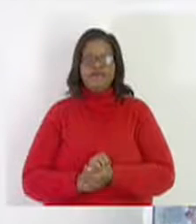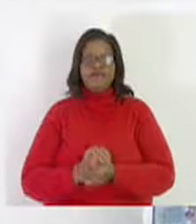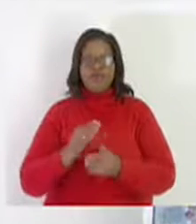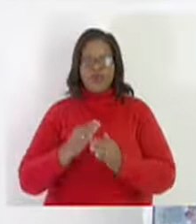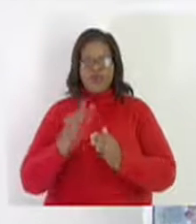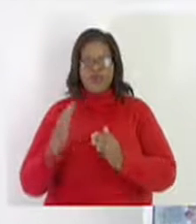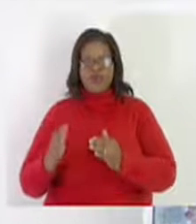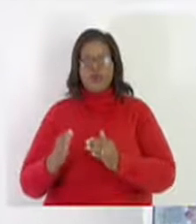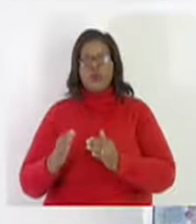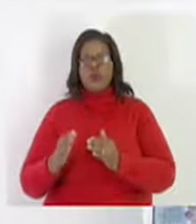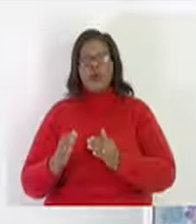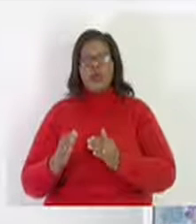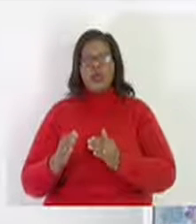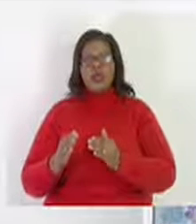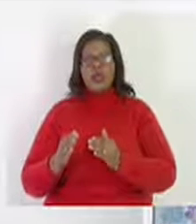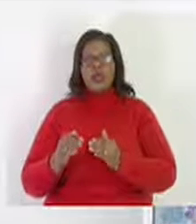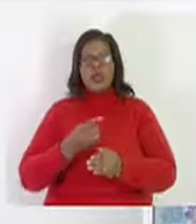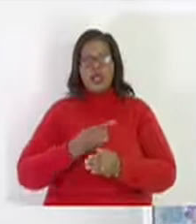followed by